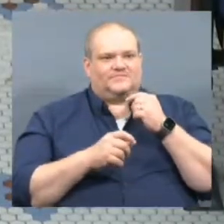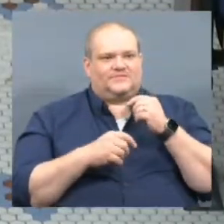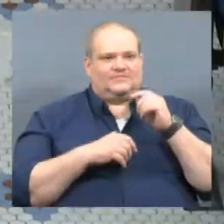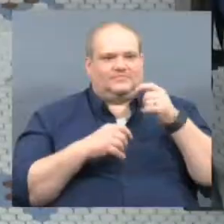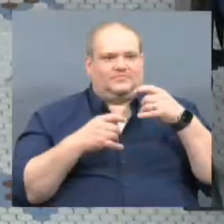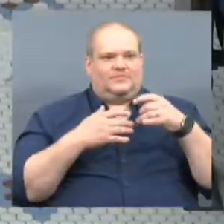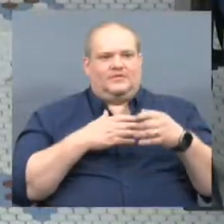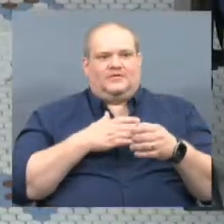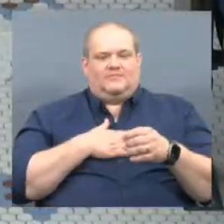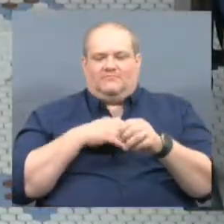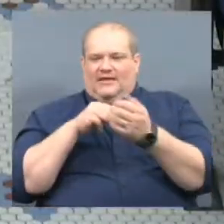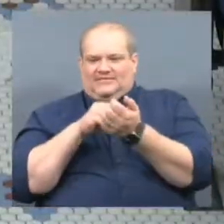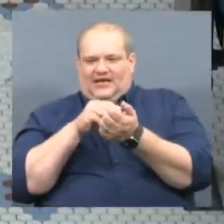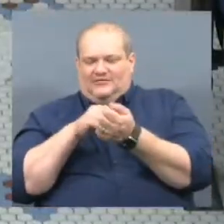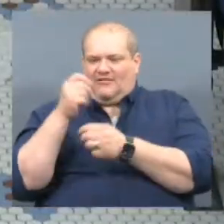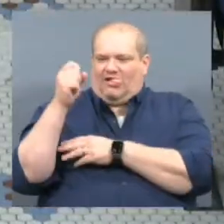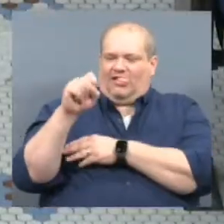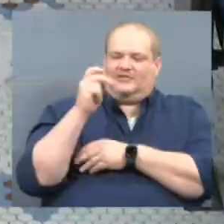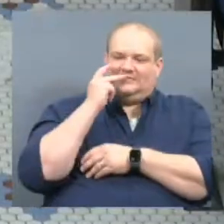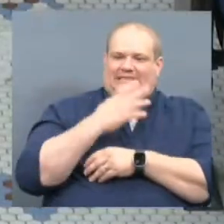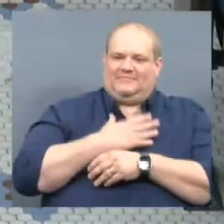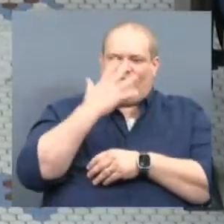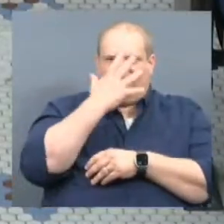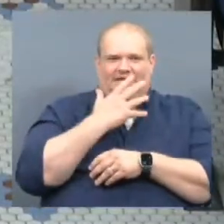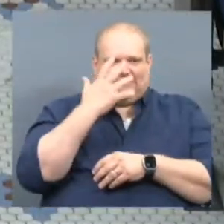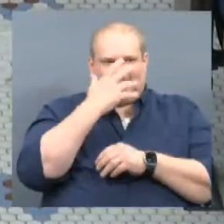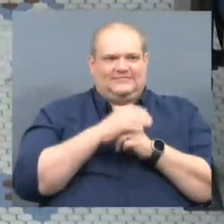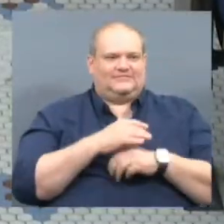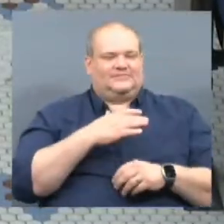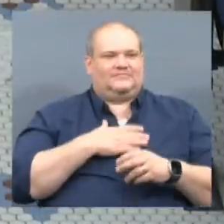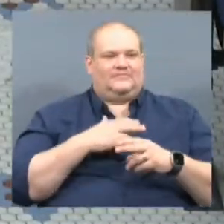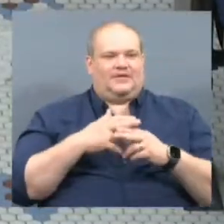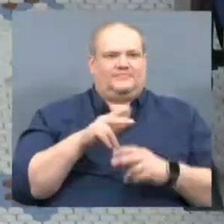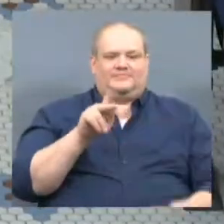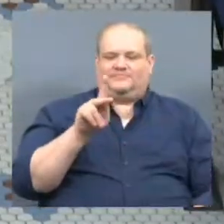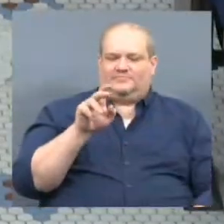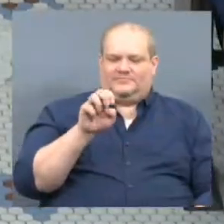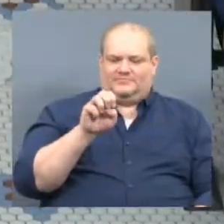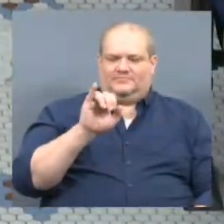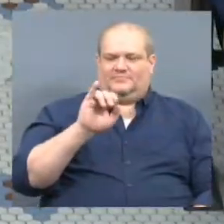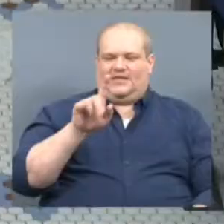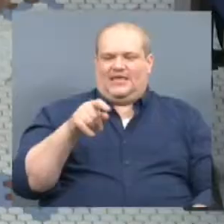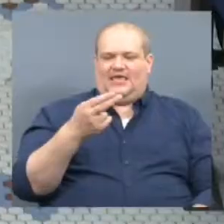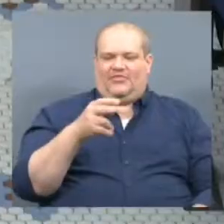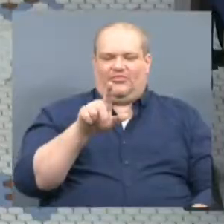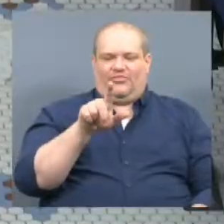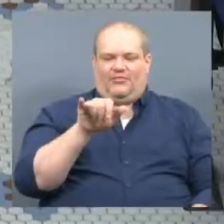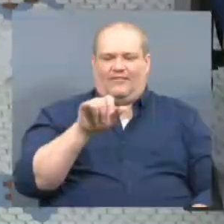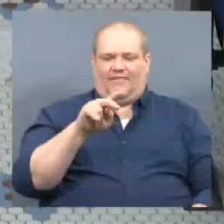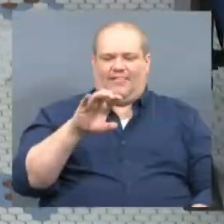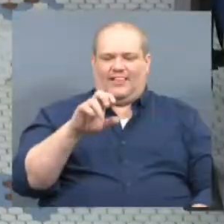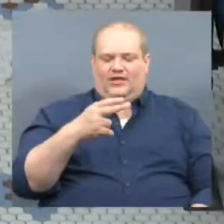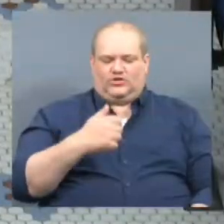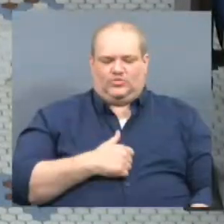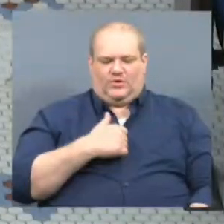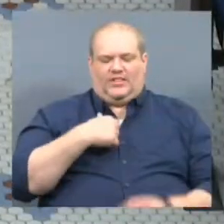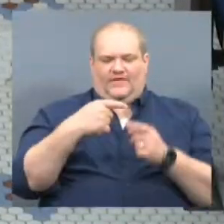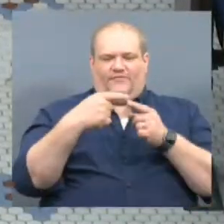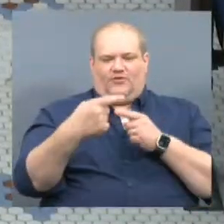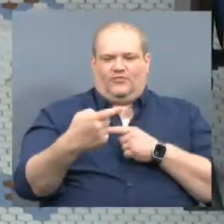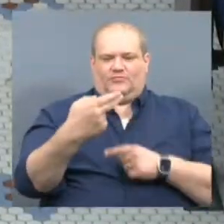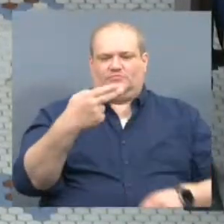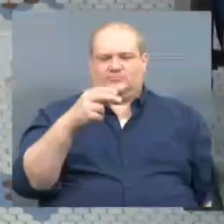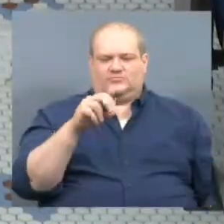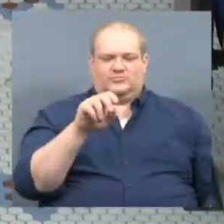my physician here so you can see my face. My name's Keith Lynch. We've lived across from Holy Souls for